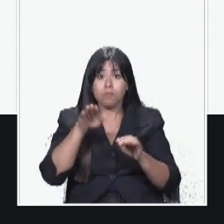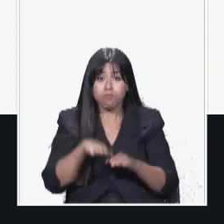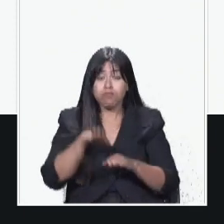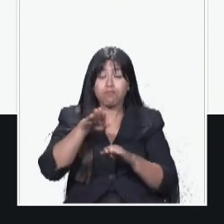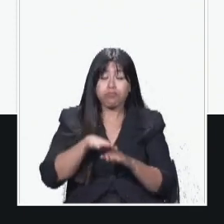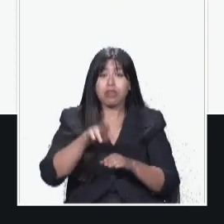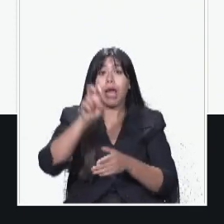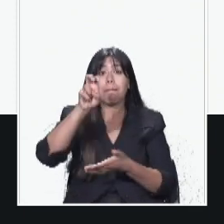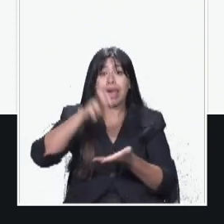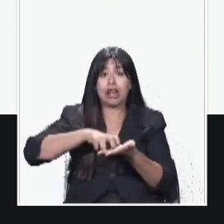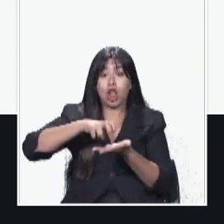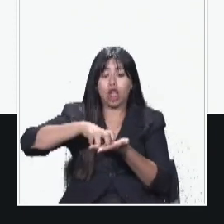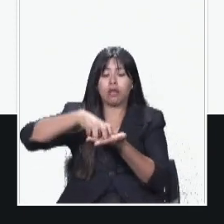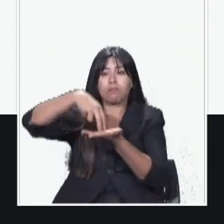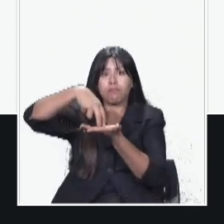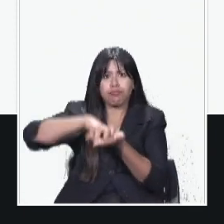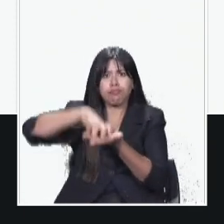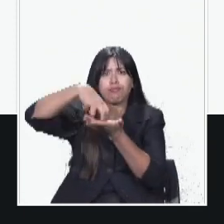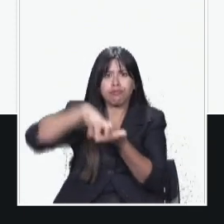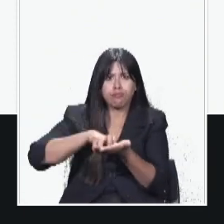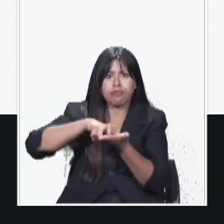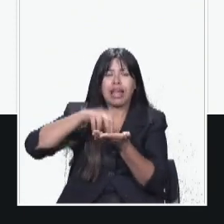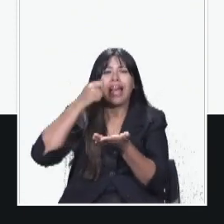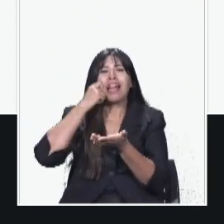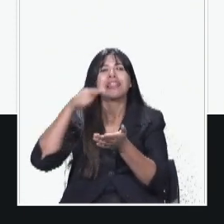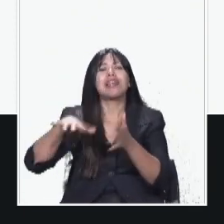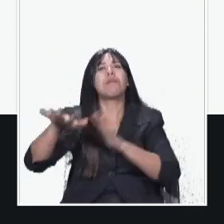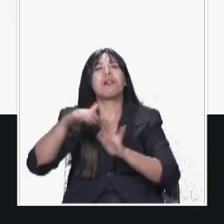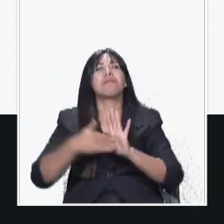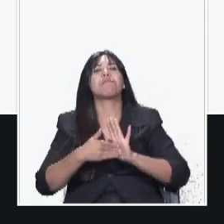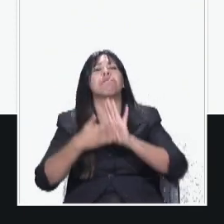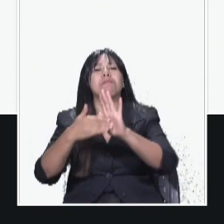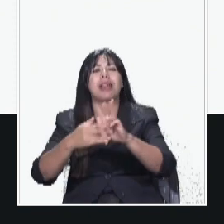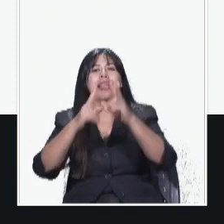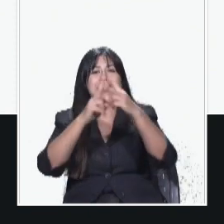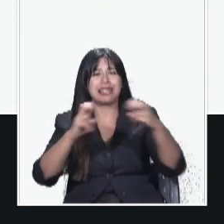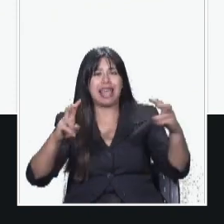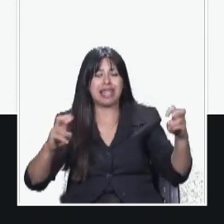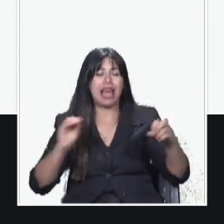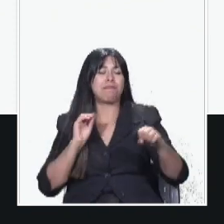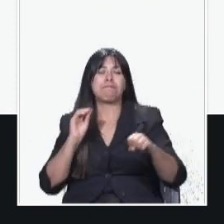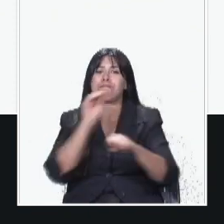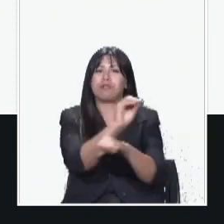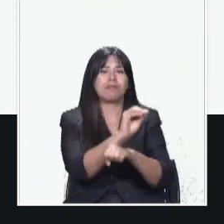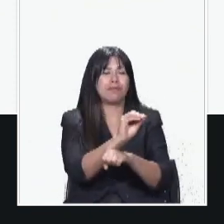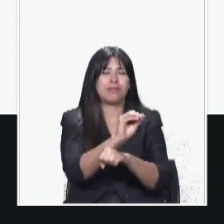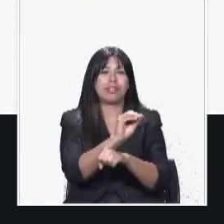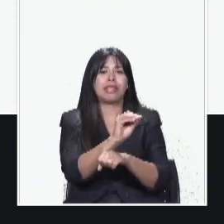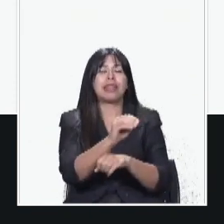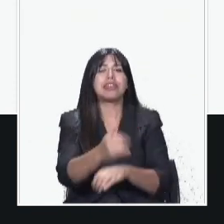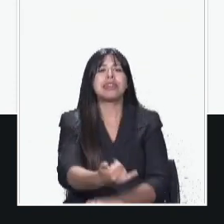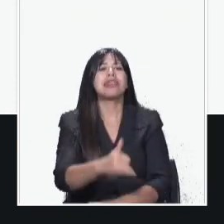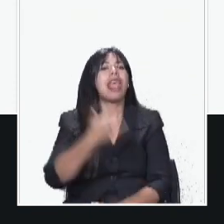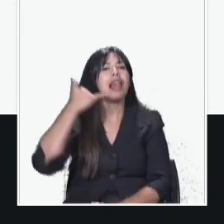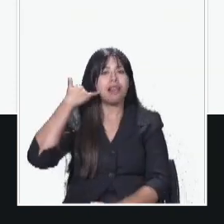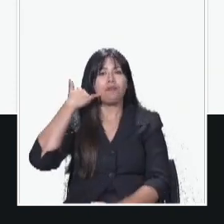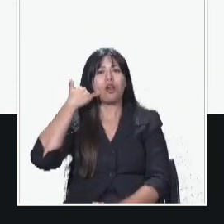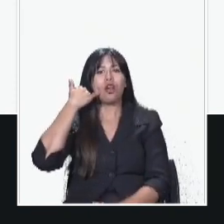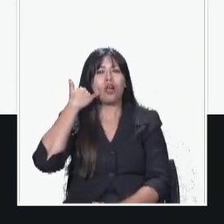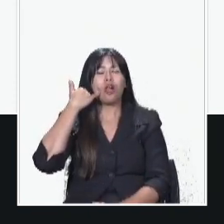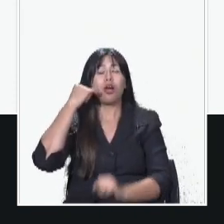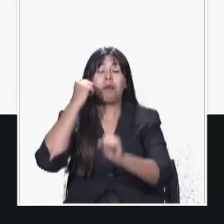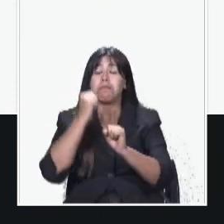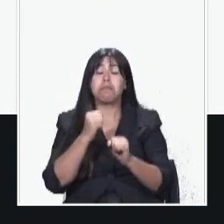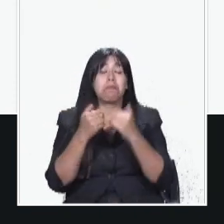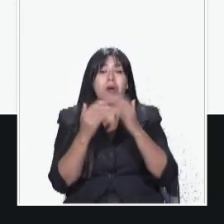a signal from here. It's sending it automatically to a phone. Right, so you can send it anywhere you want. And